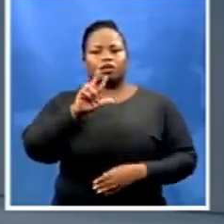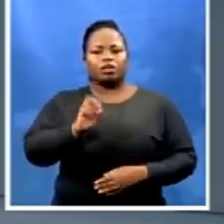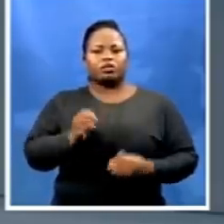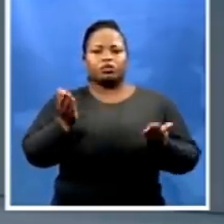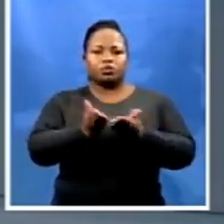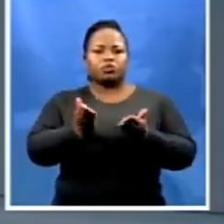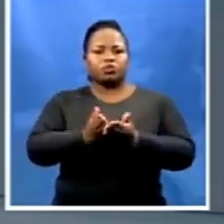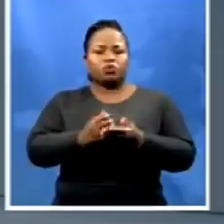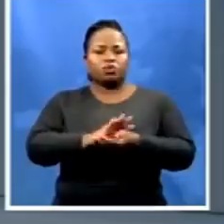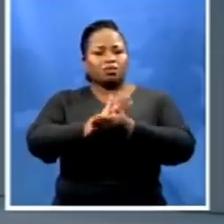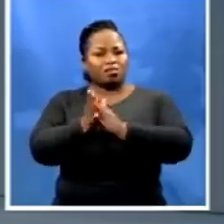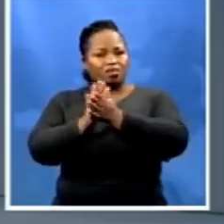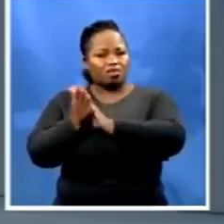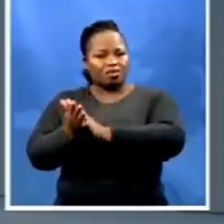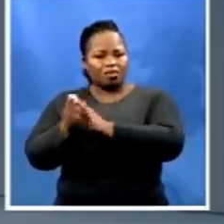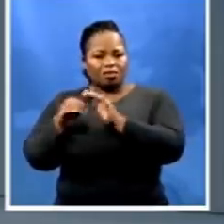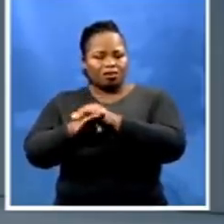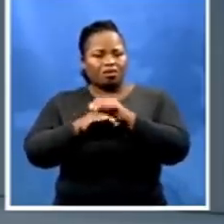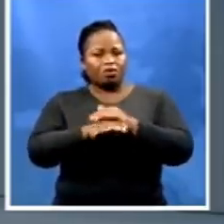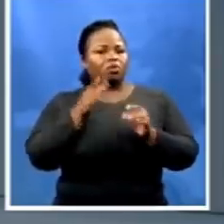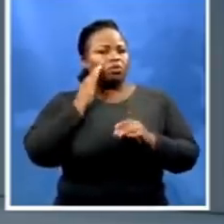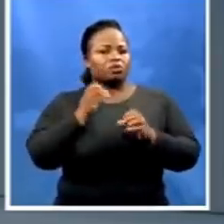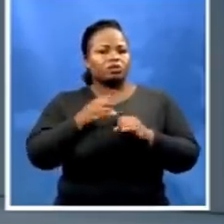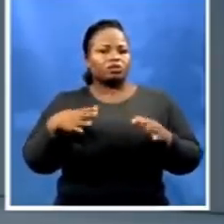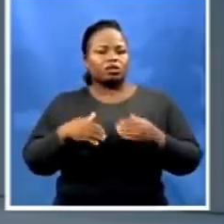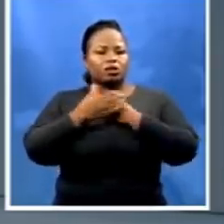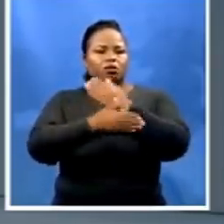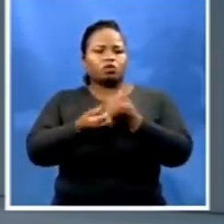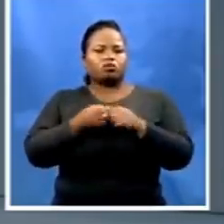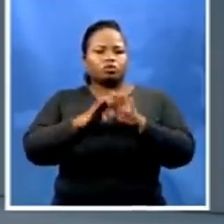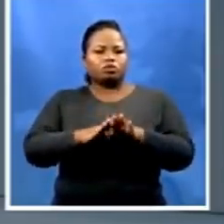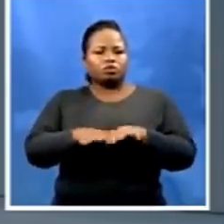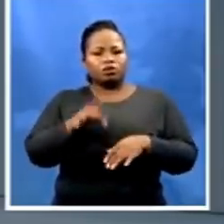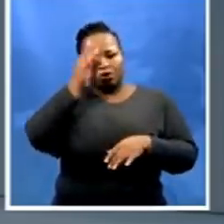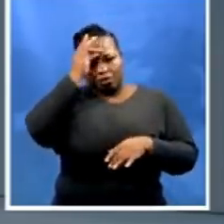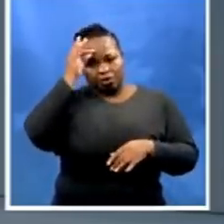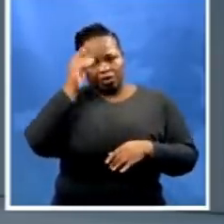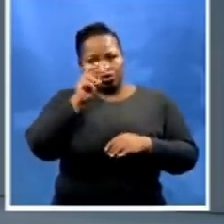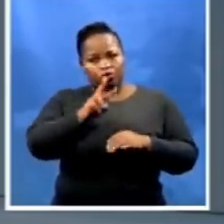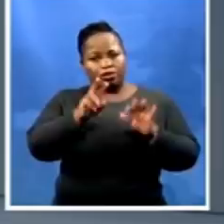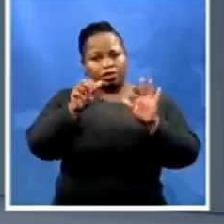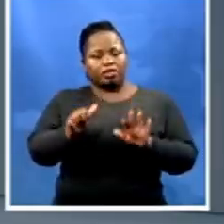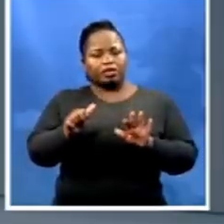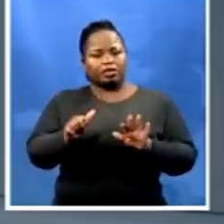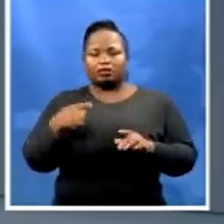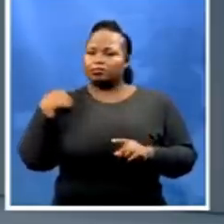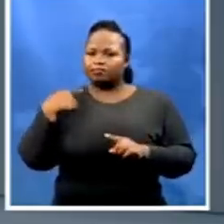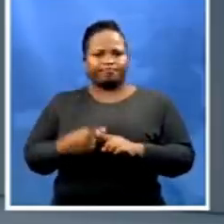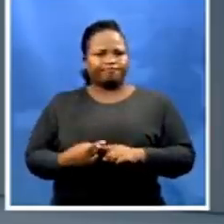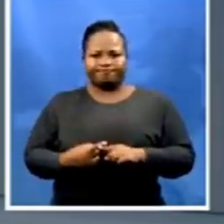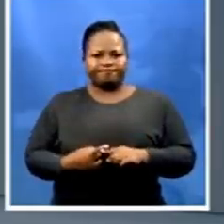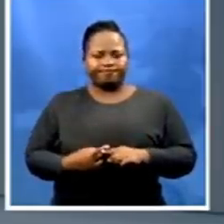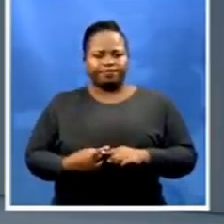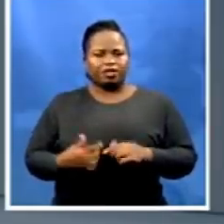since the start of the lockdown. We're talking about March 26. That's certainly a worrying issue. We're talking about provinces like Gauteng